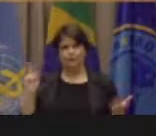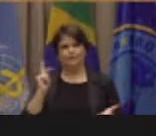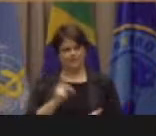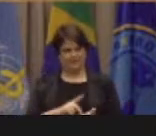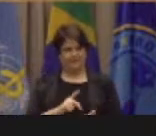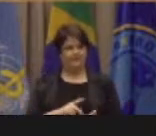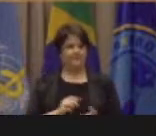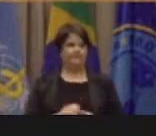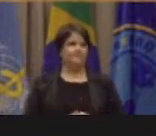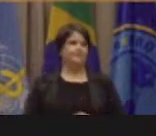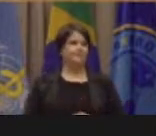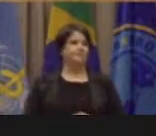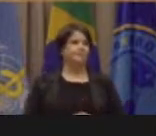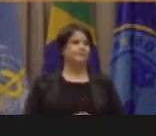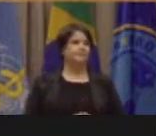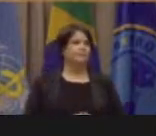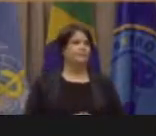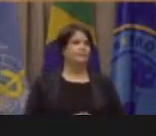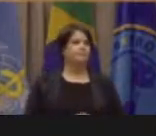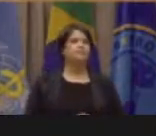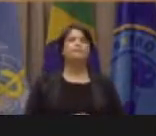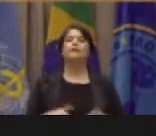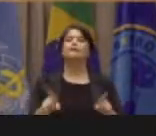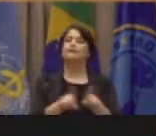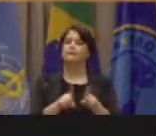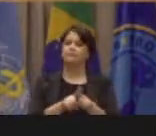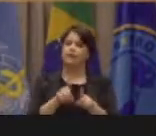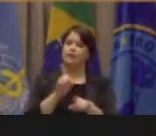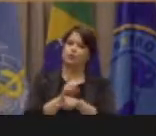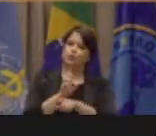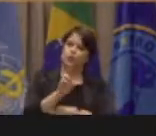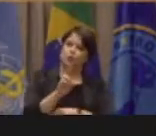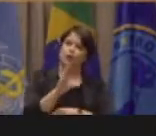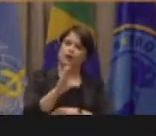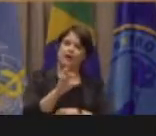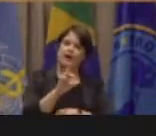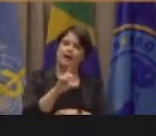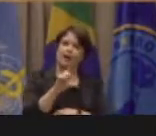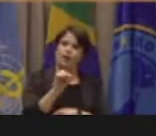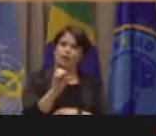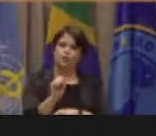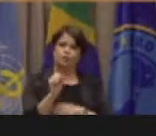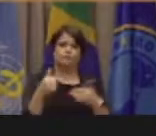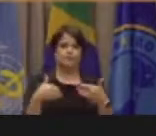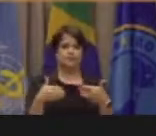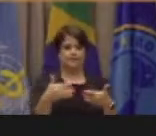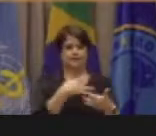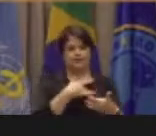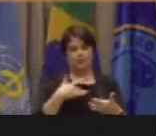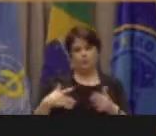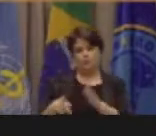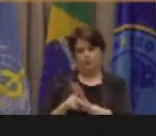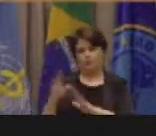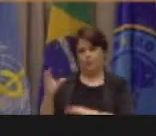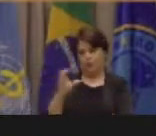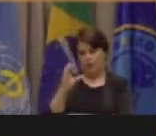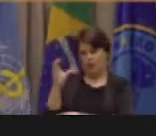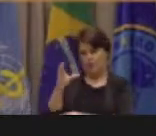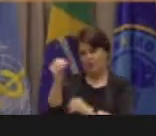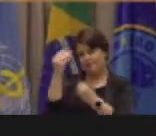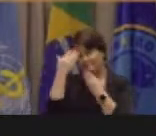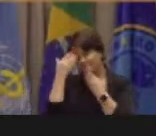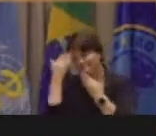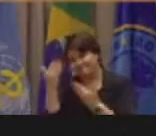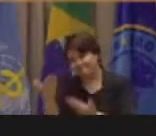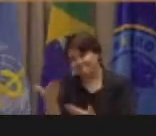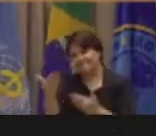what it is now. And Dr. Carlos Alvarez from the Ministry of Health in Colombia.